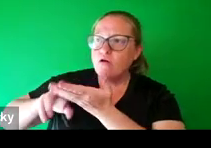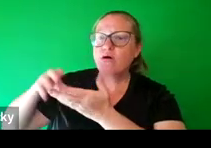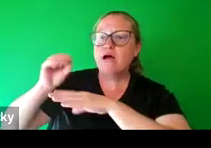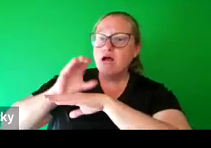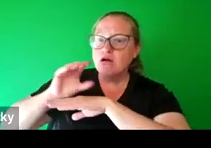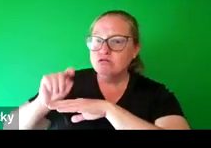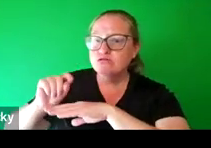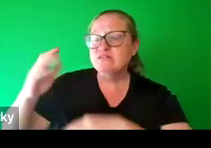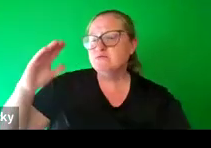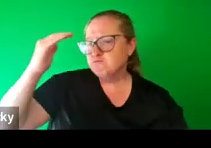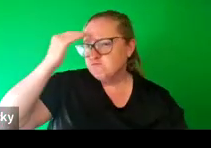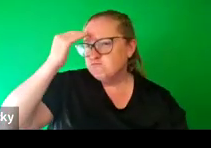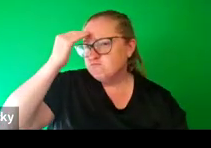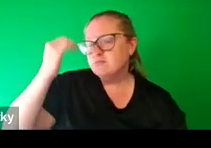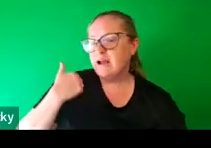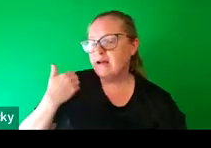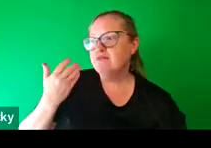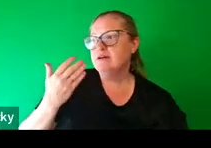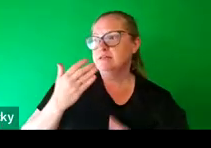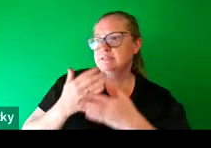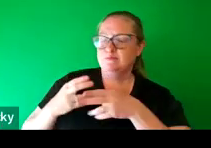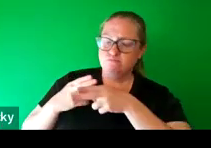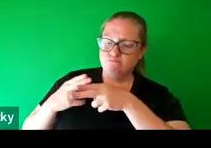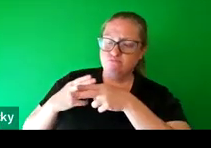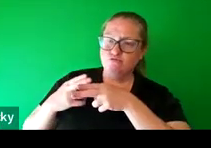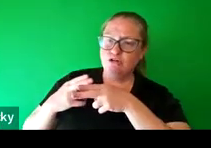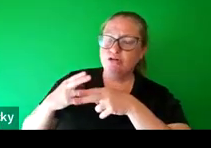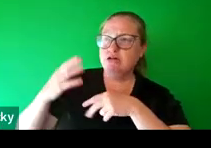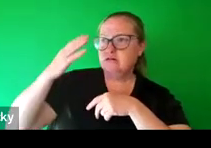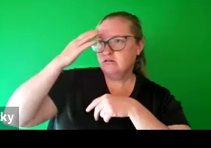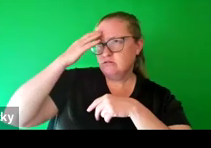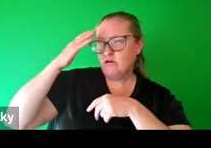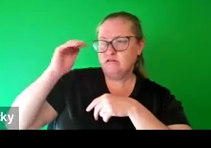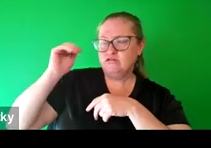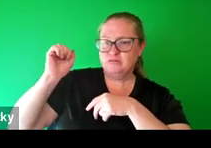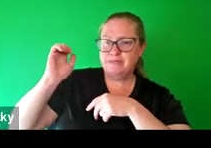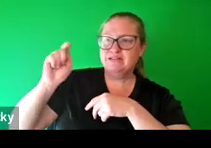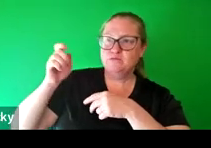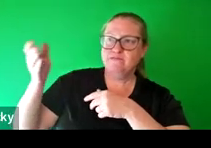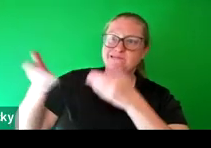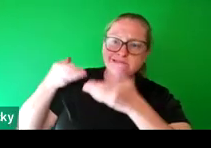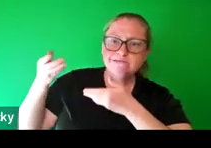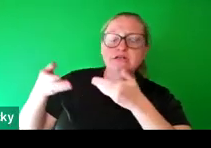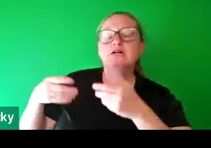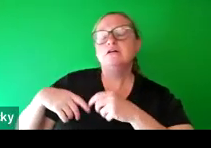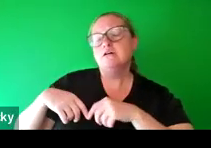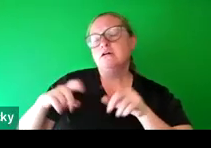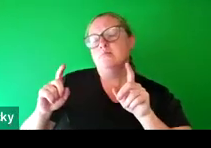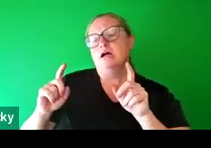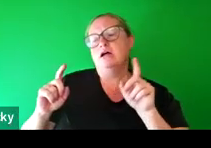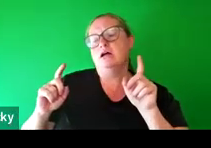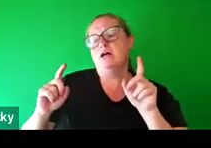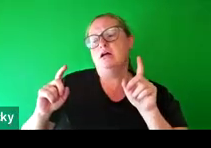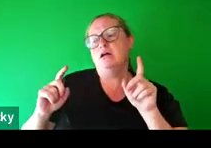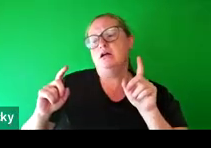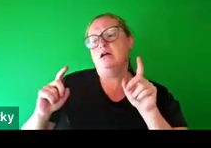I know we do have some short-term and temporary knowledge base we need to bring in, but we also do have a lot